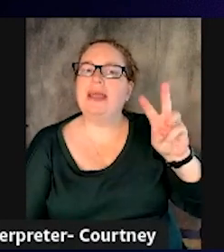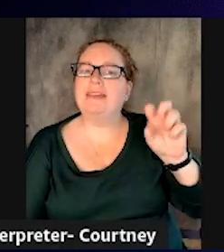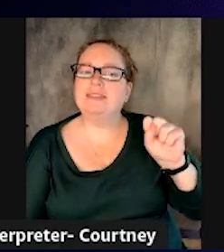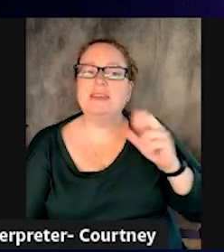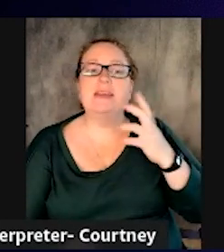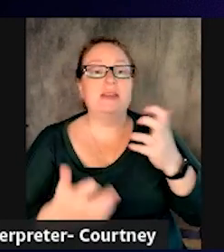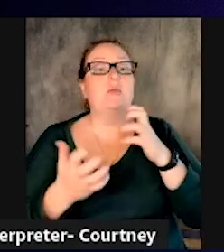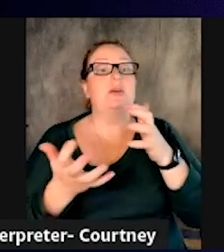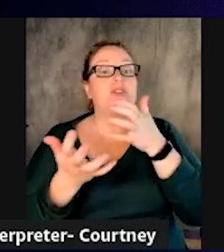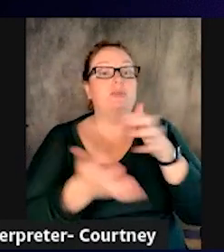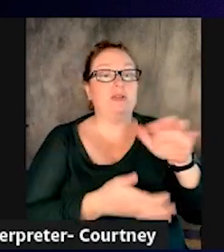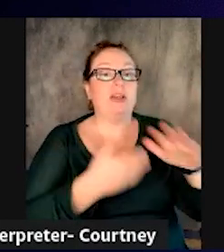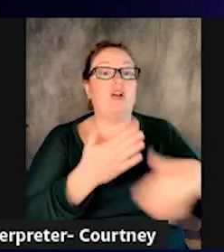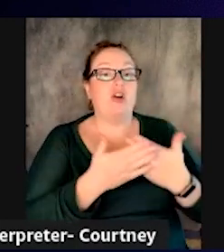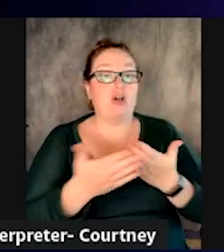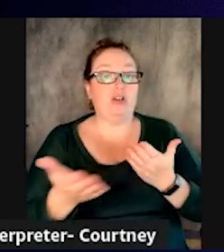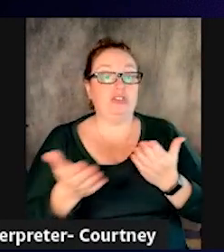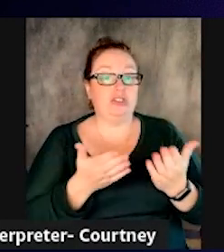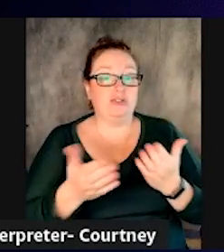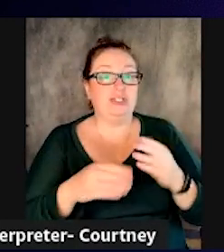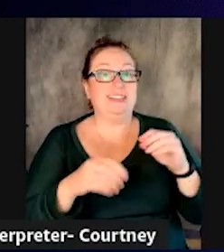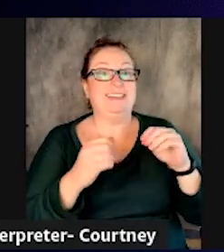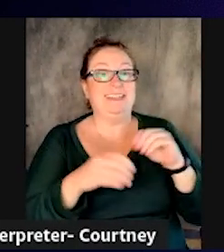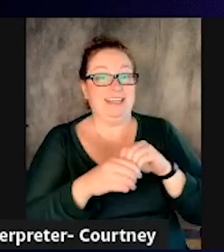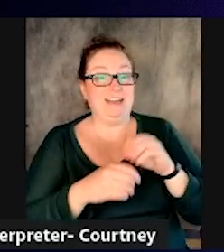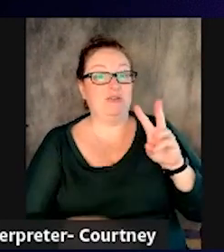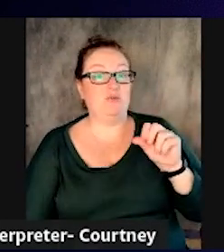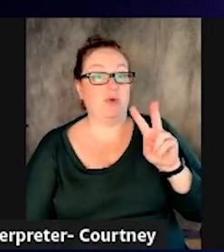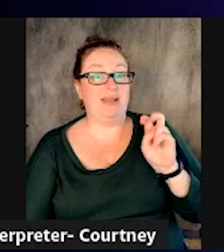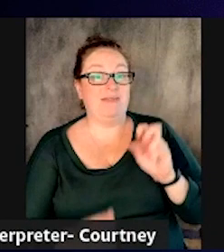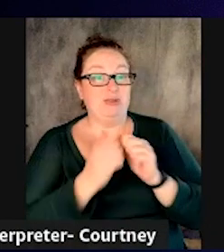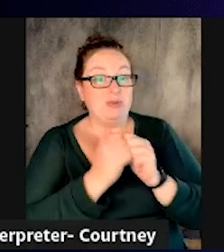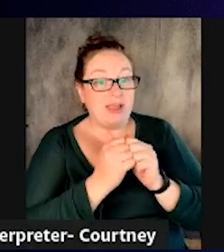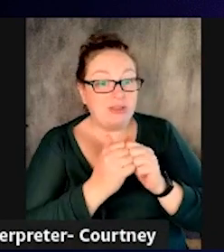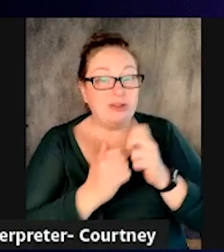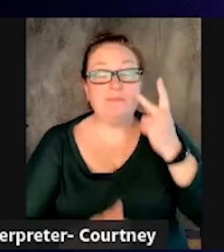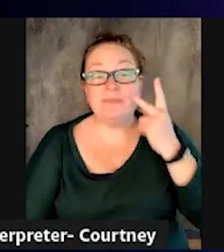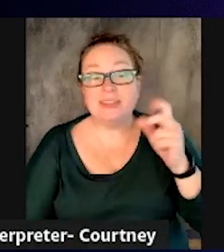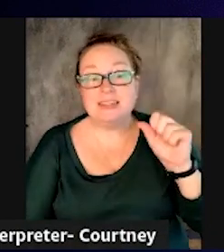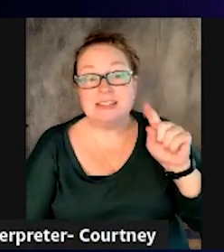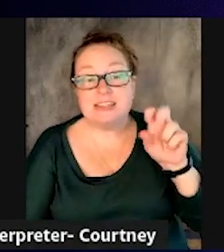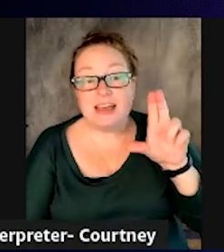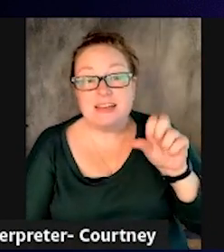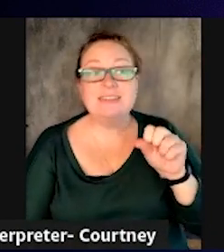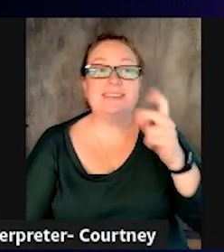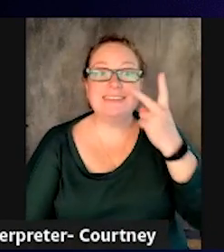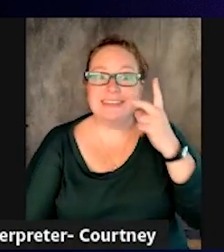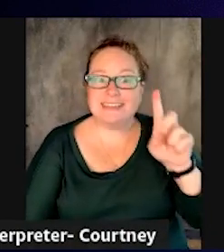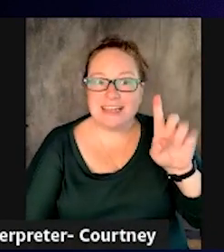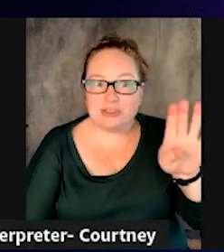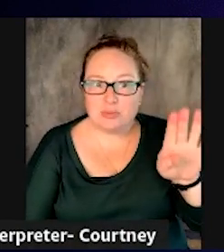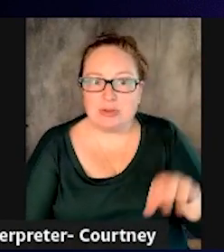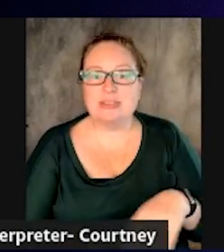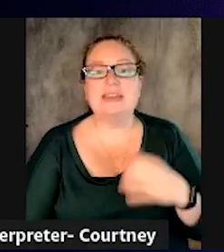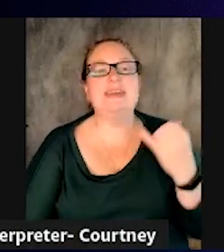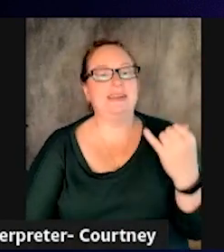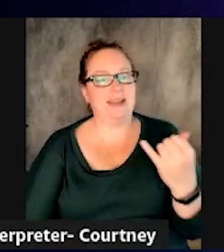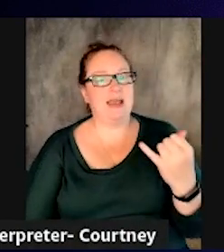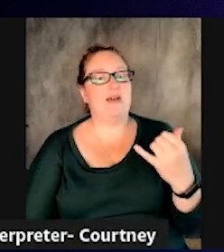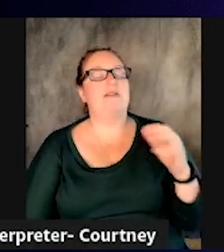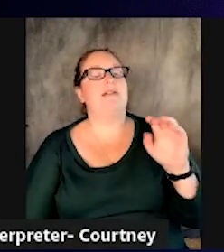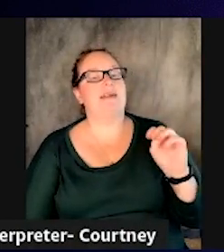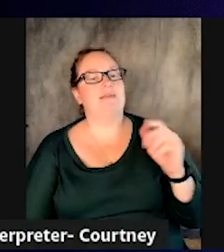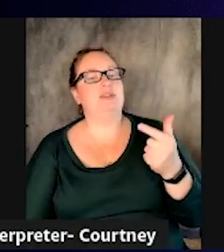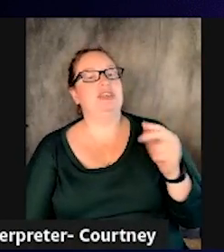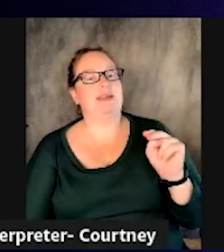migrate all servers in a wave together, see status, see dashboards, and MGN now supports also the concept